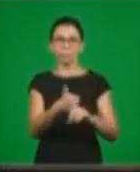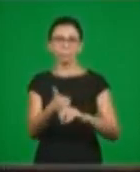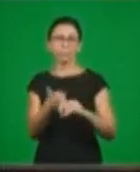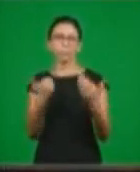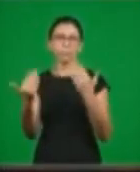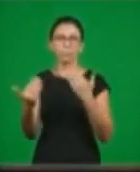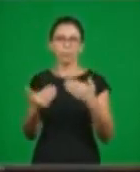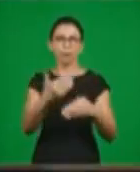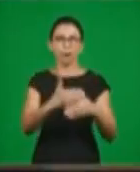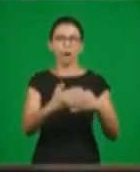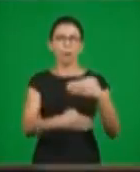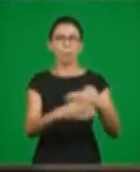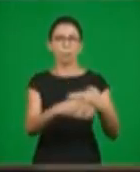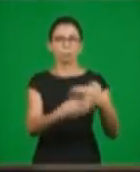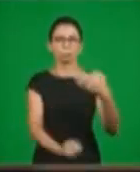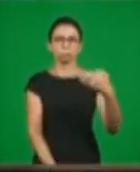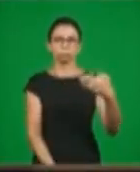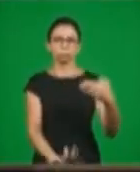was abandoned,